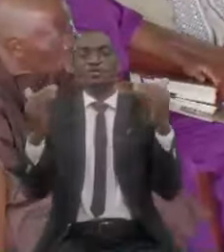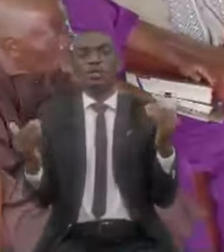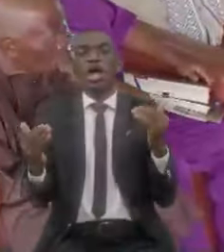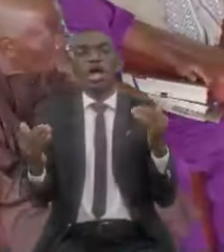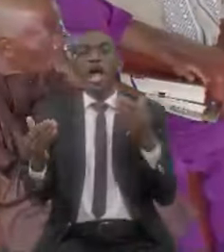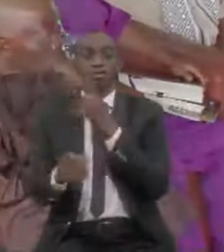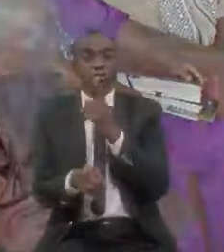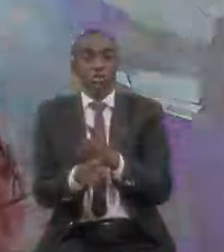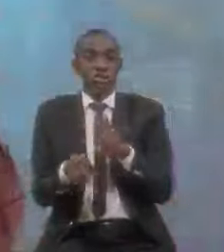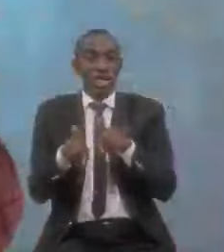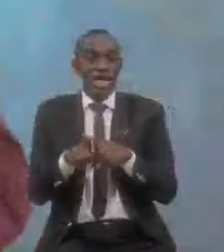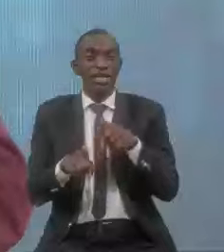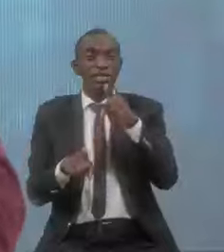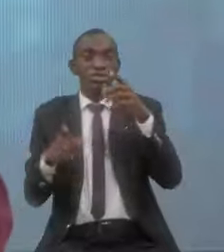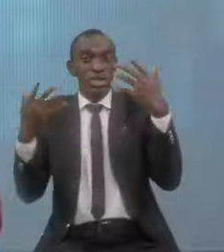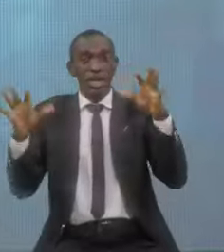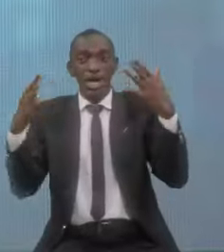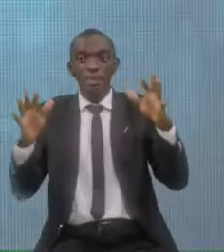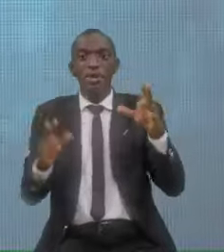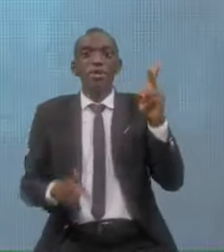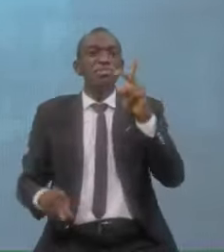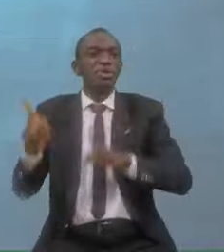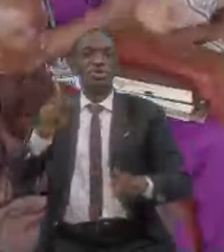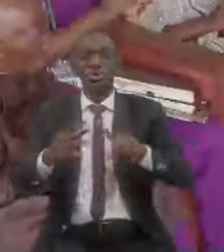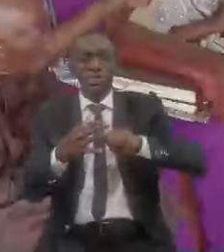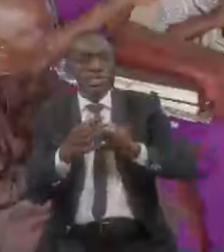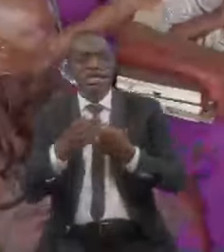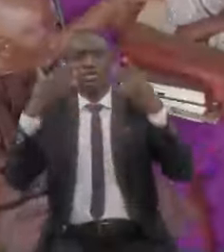clapping, everybody began to clap.